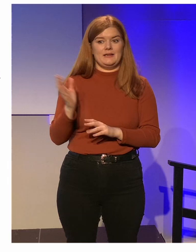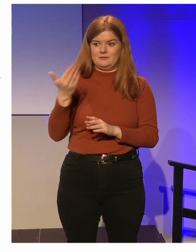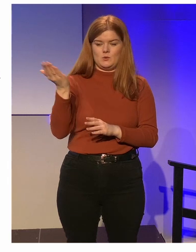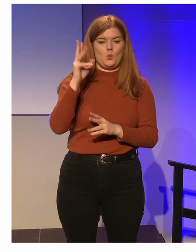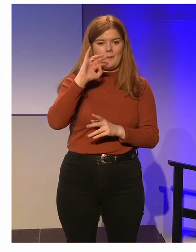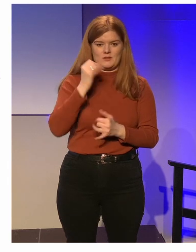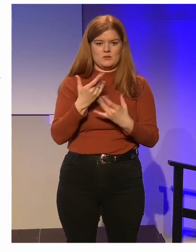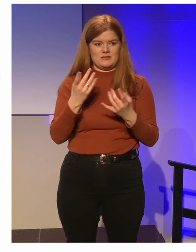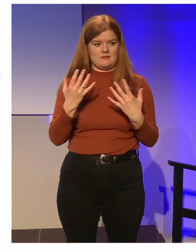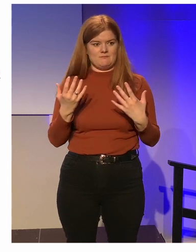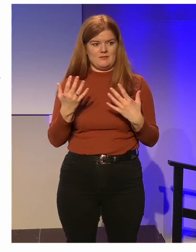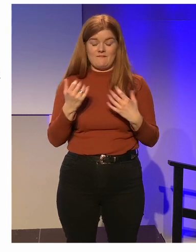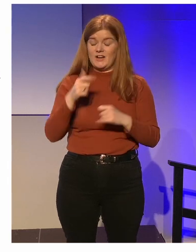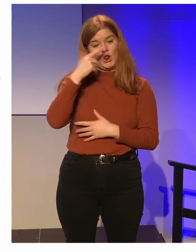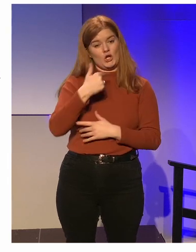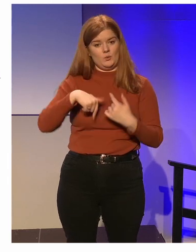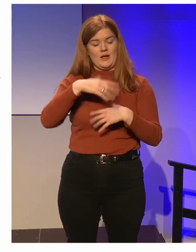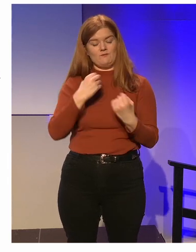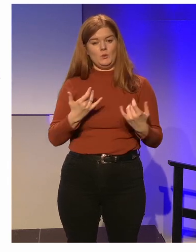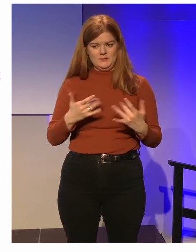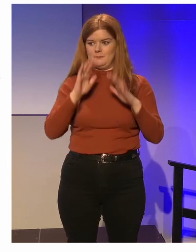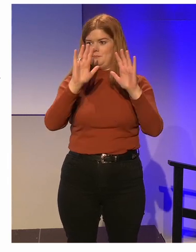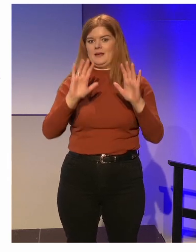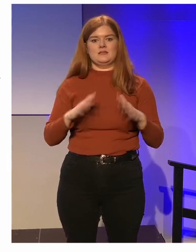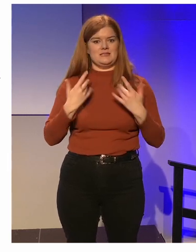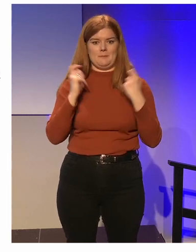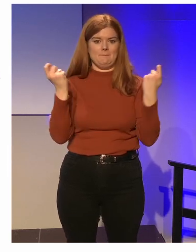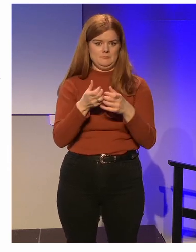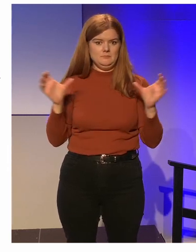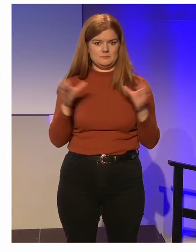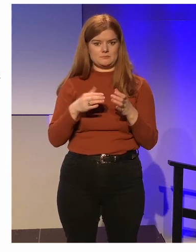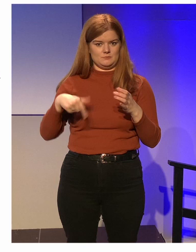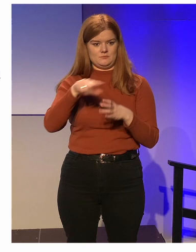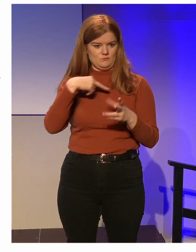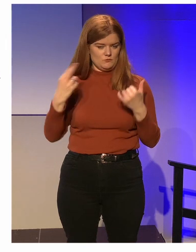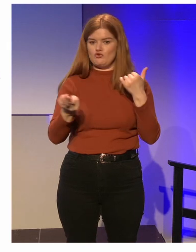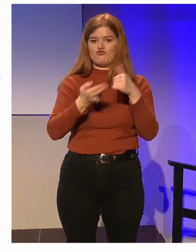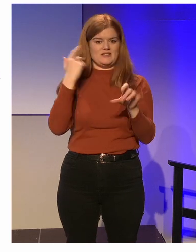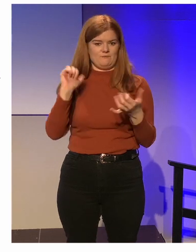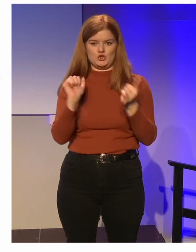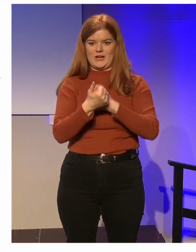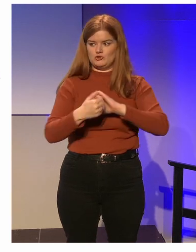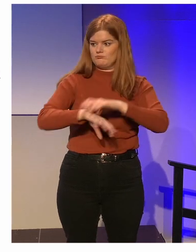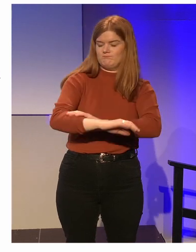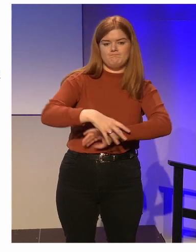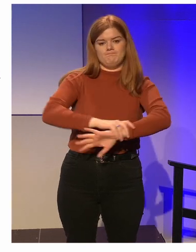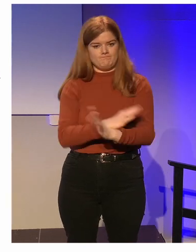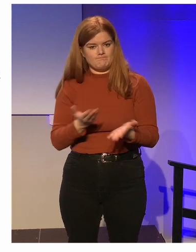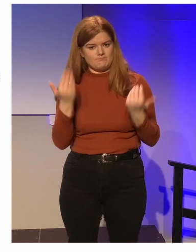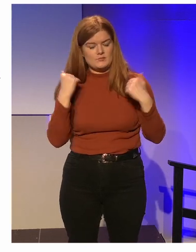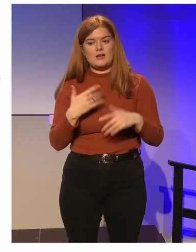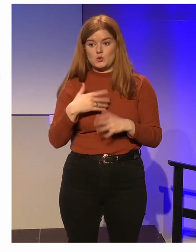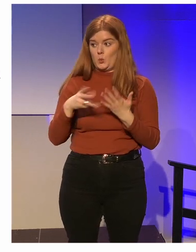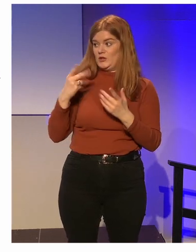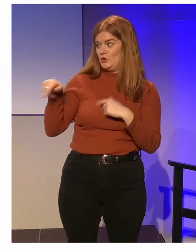because we're very lucky in that we have an amazing team that are ready for change. And as we'll talk about, and